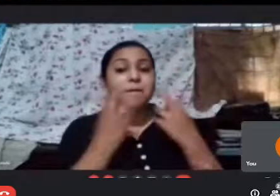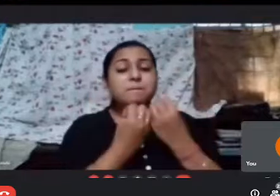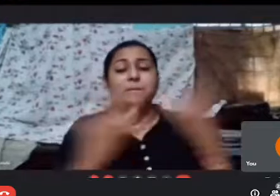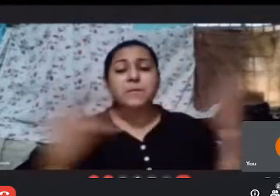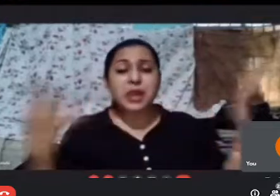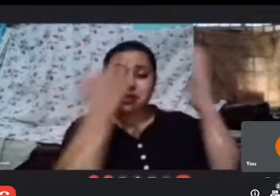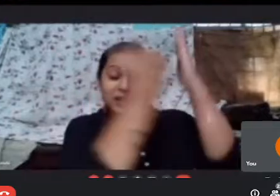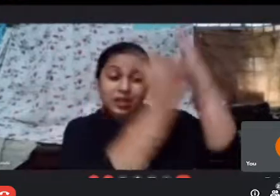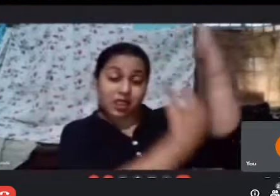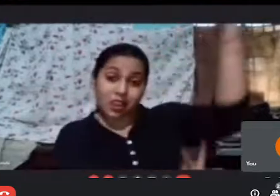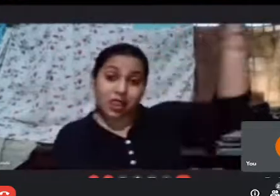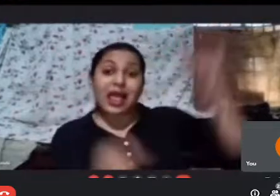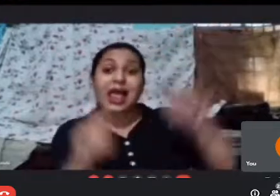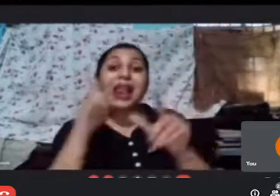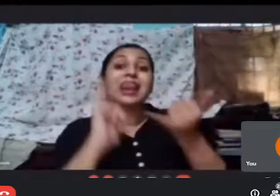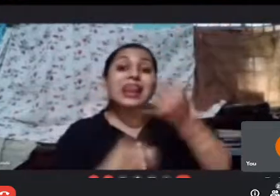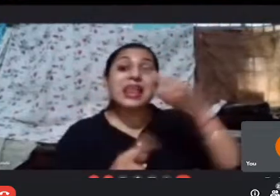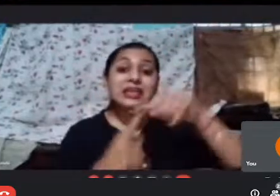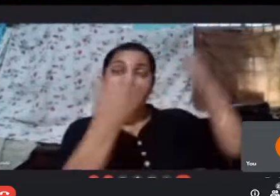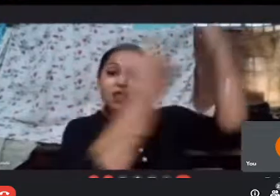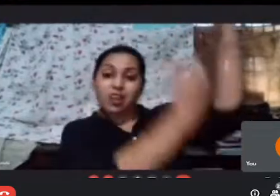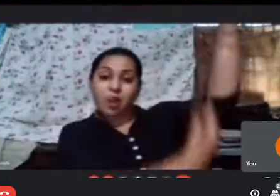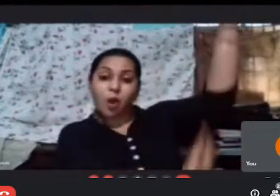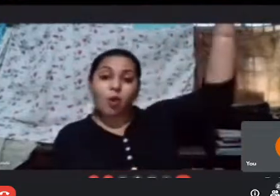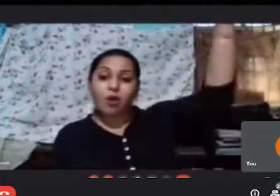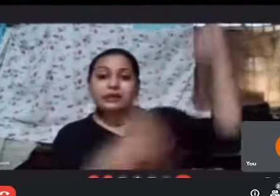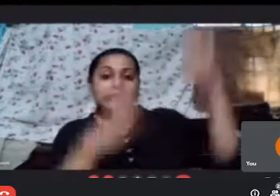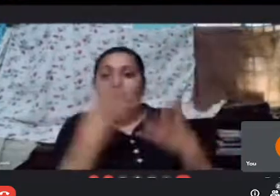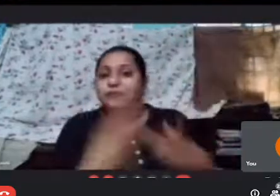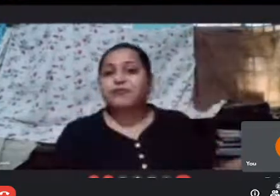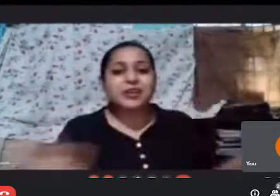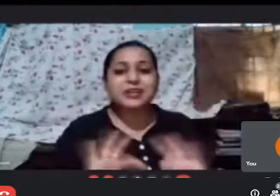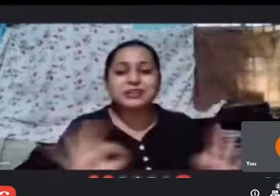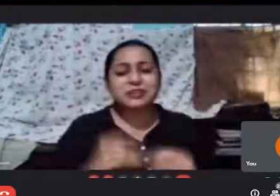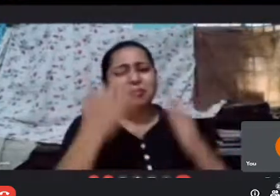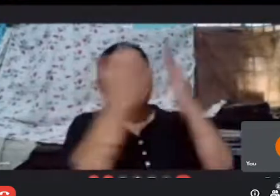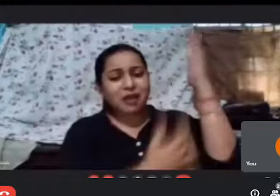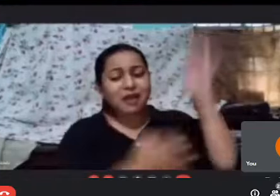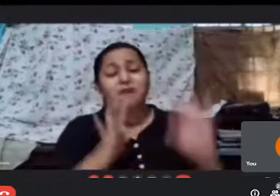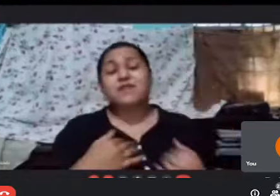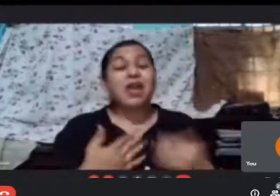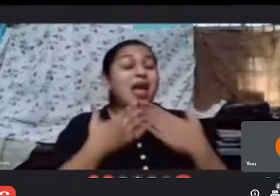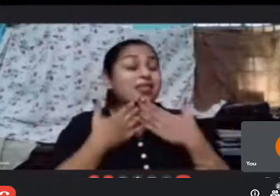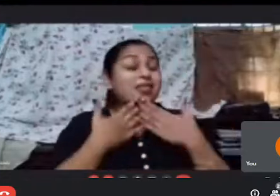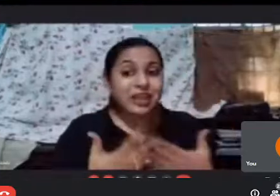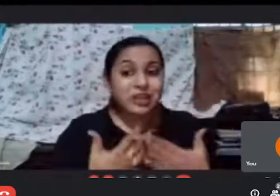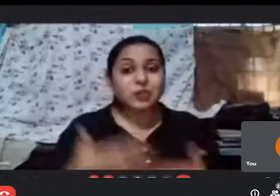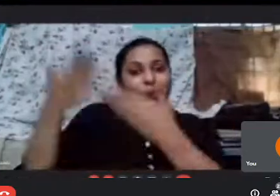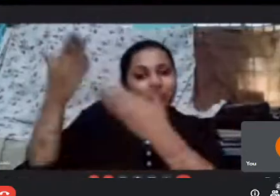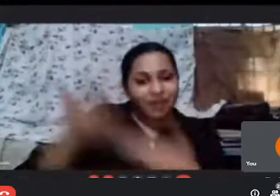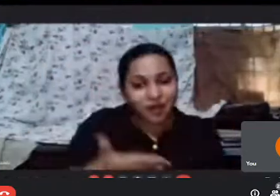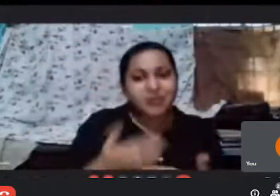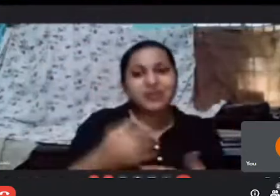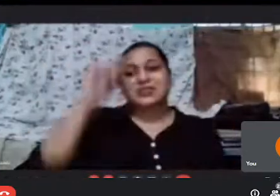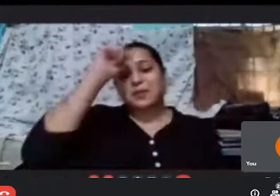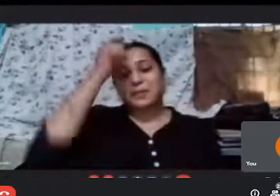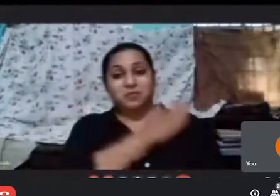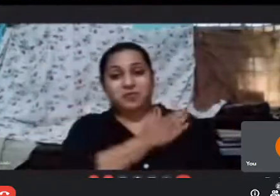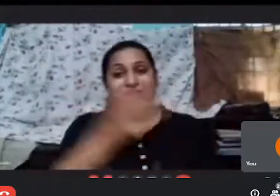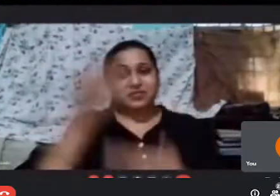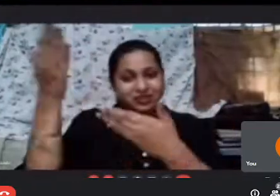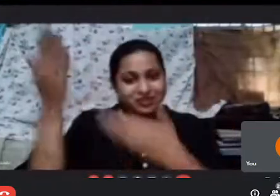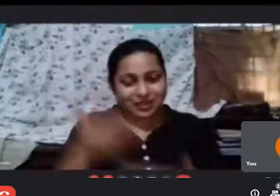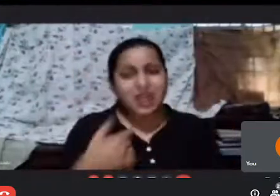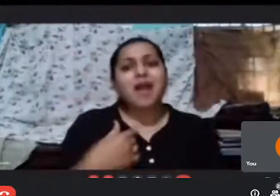long. We are very much honored and privileged to have Professor Ulrike Session with us today.